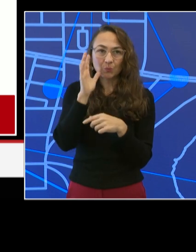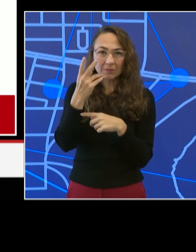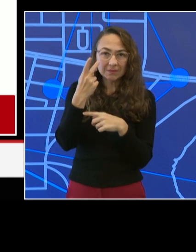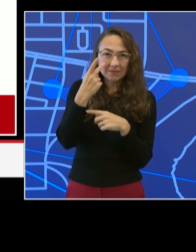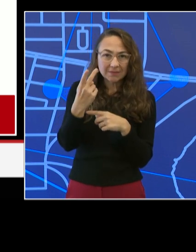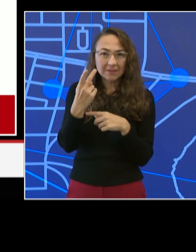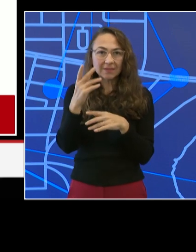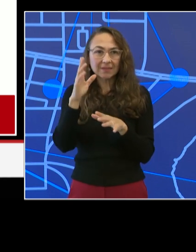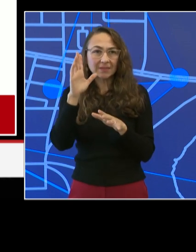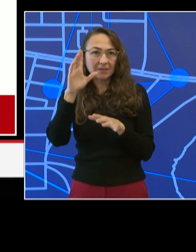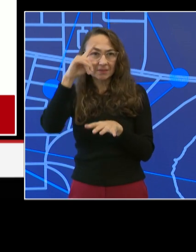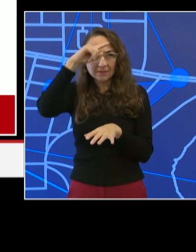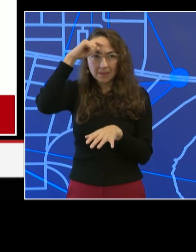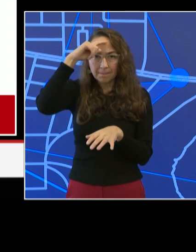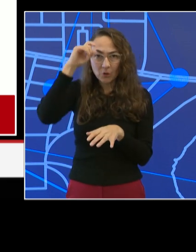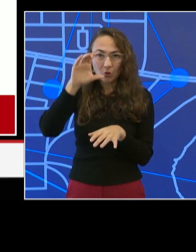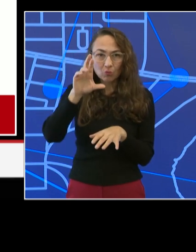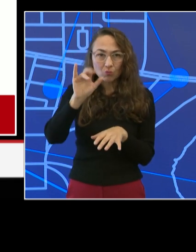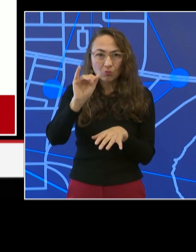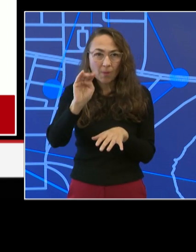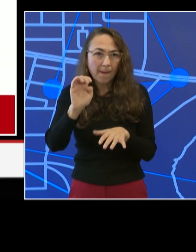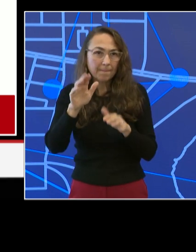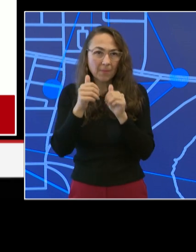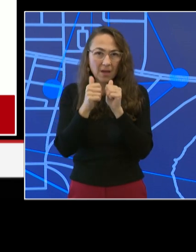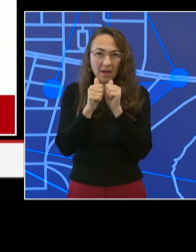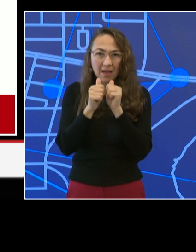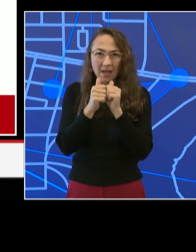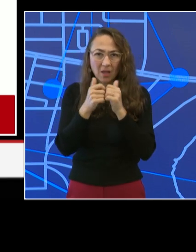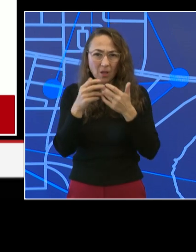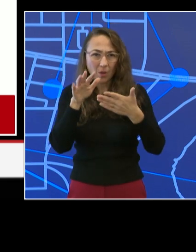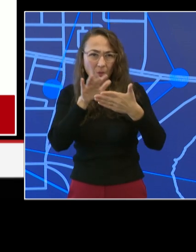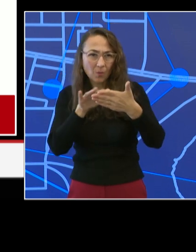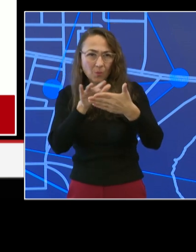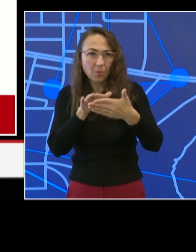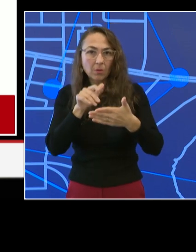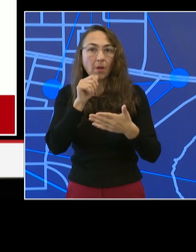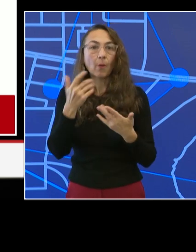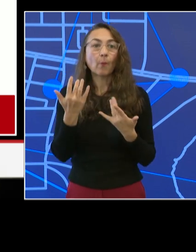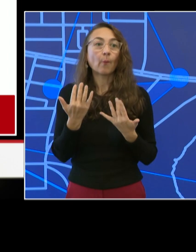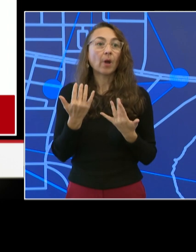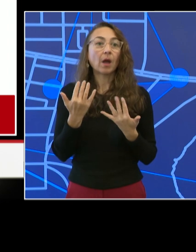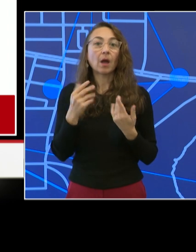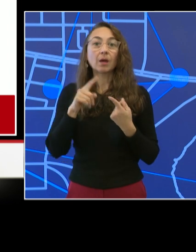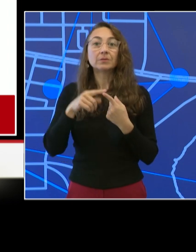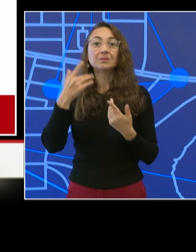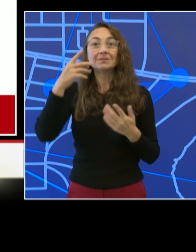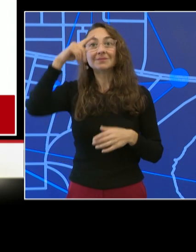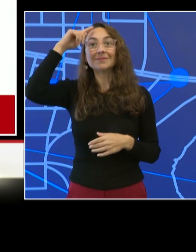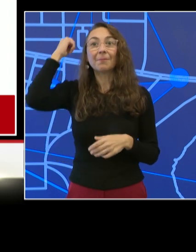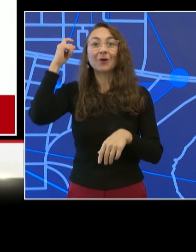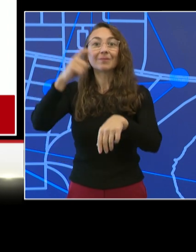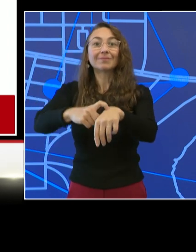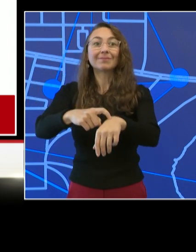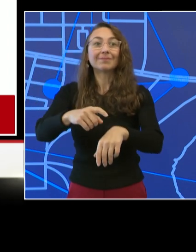I tasked the team with earlier this year was that instead of waiting to the summer to fight crime, let's start fighting crime right now. I listened